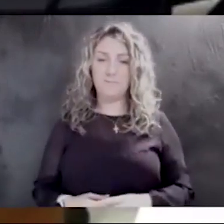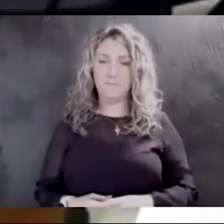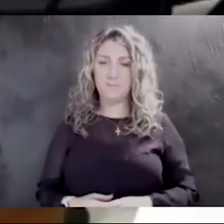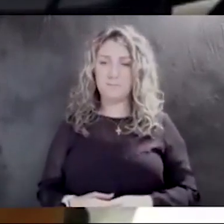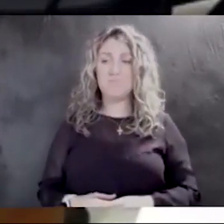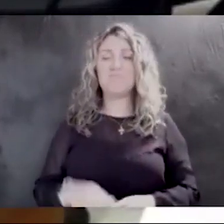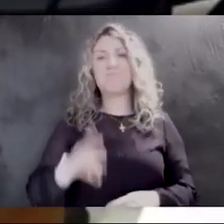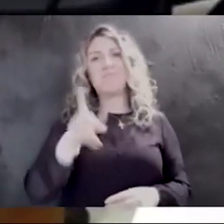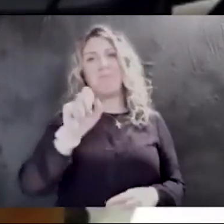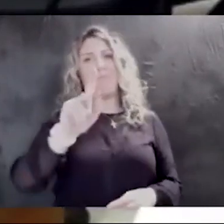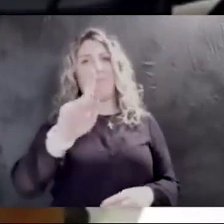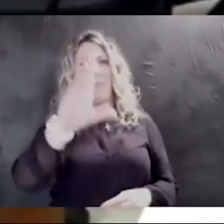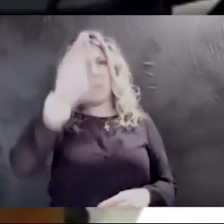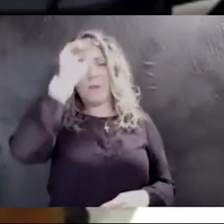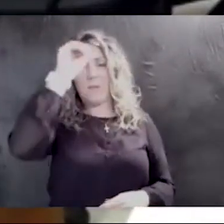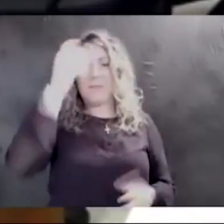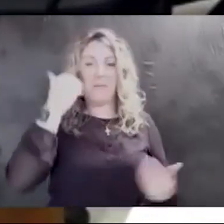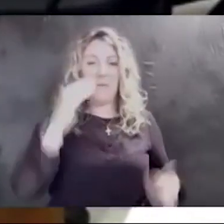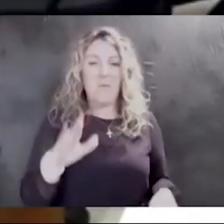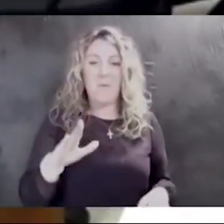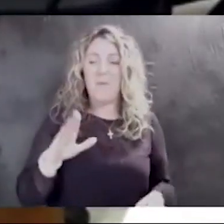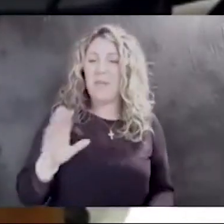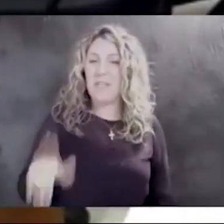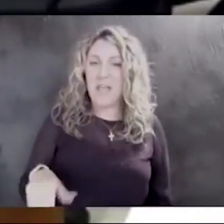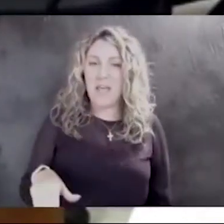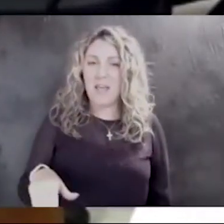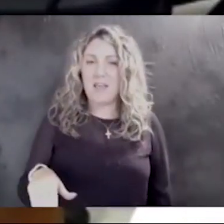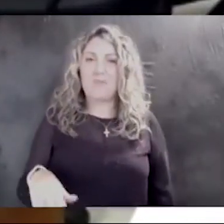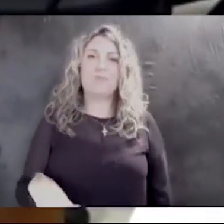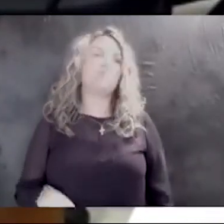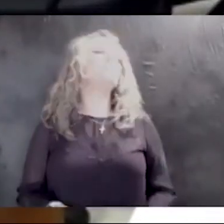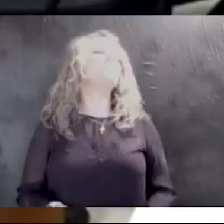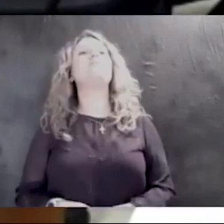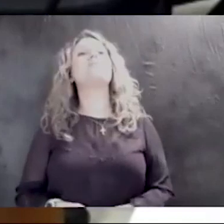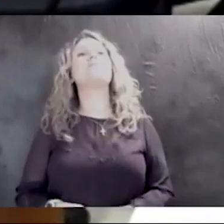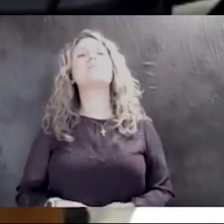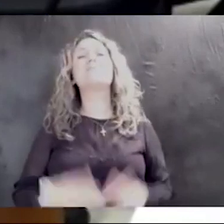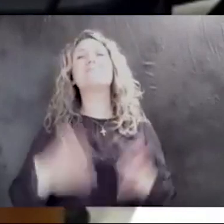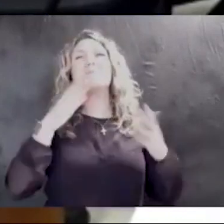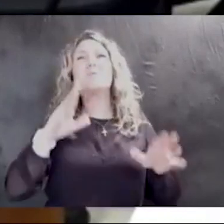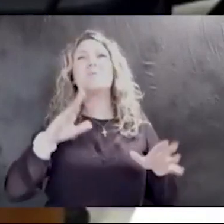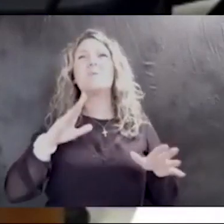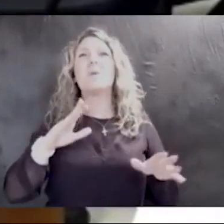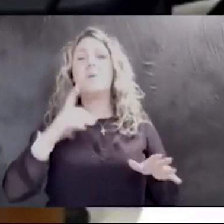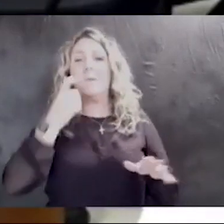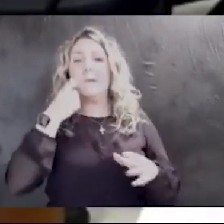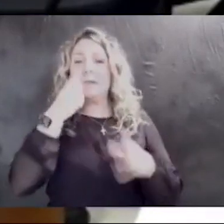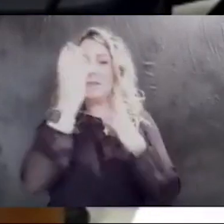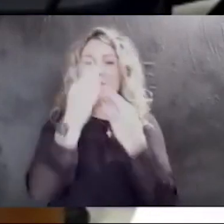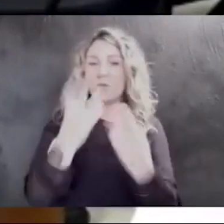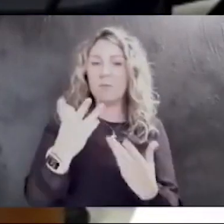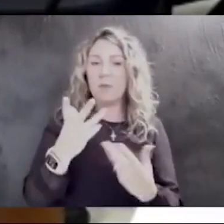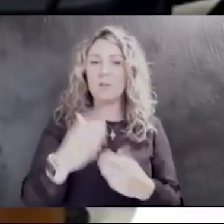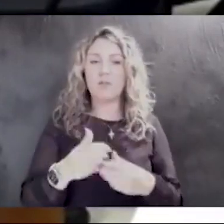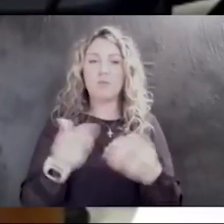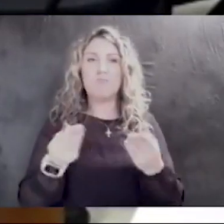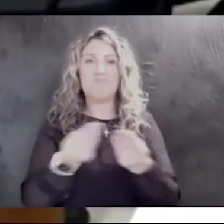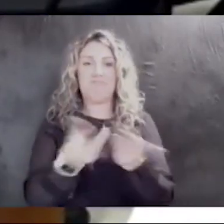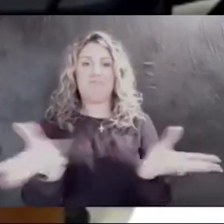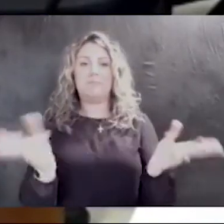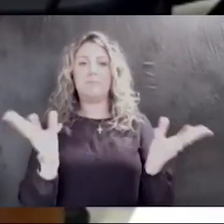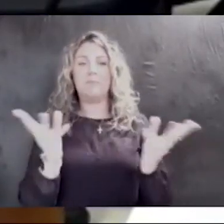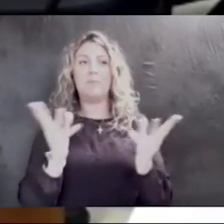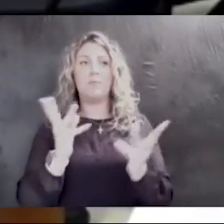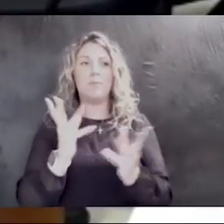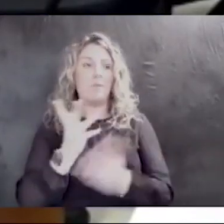Well, I mean, I don't think we know that with certainty yet, and it's interesting that there's some recent information that came out that suggests that the